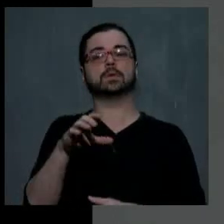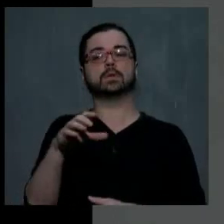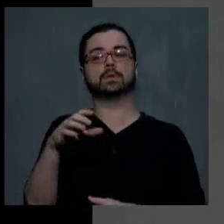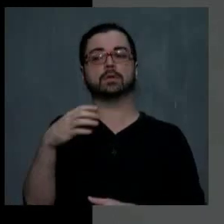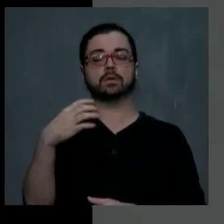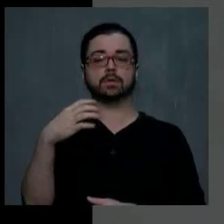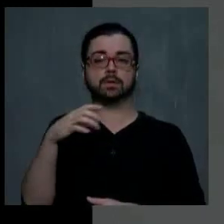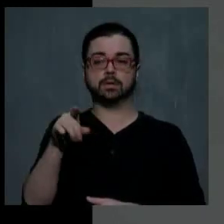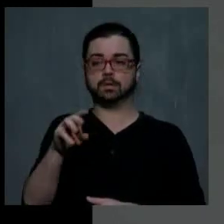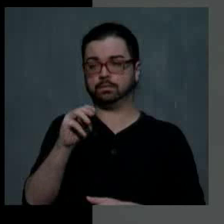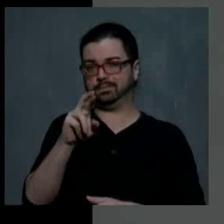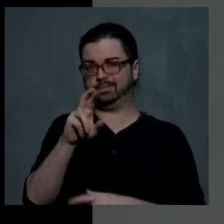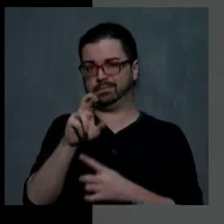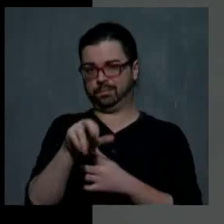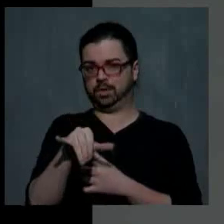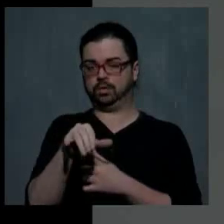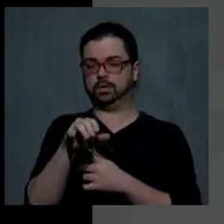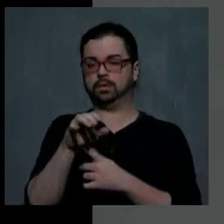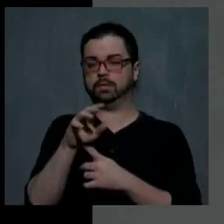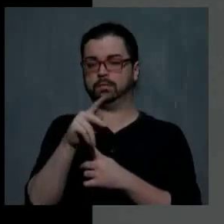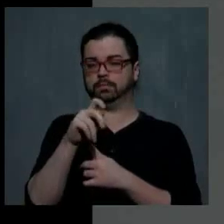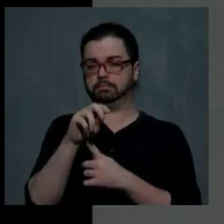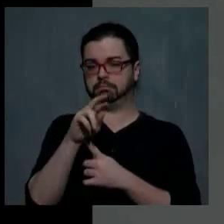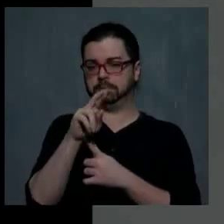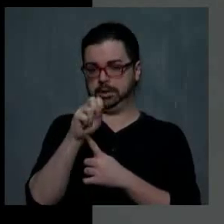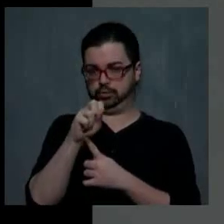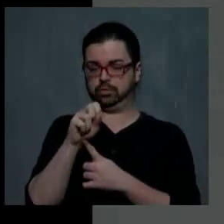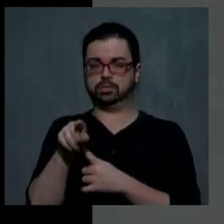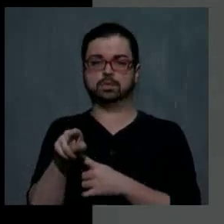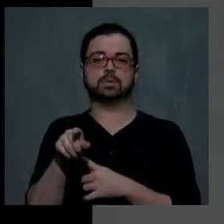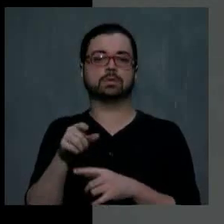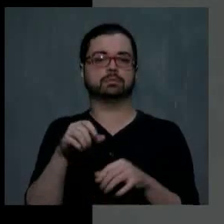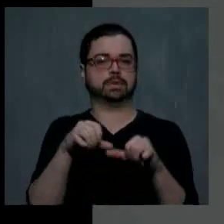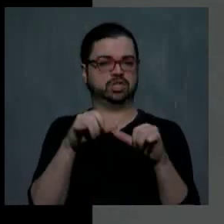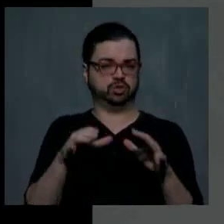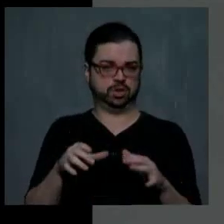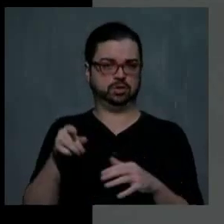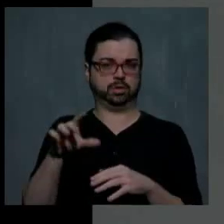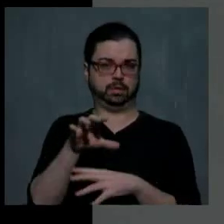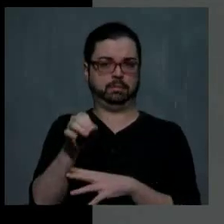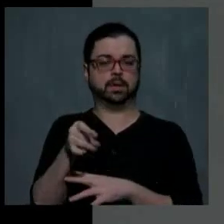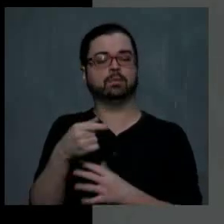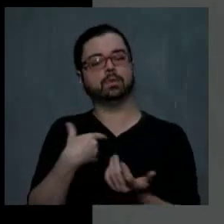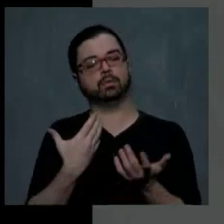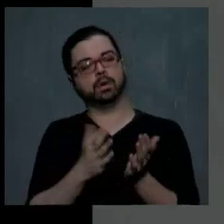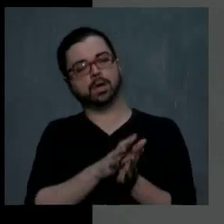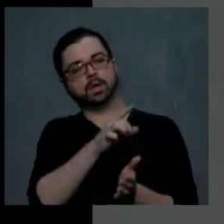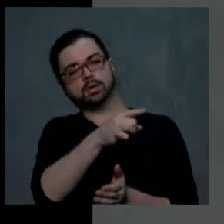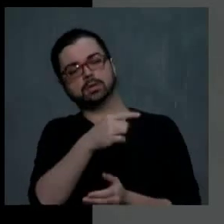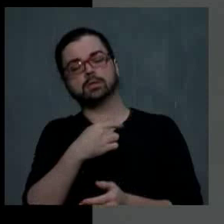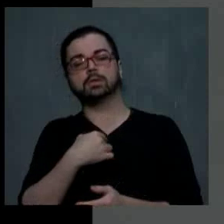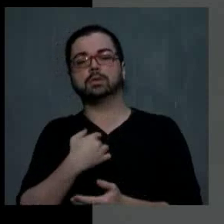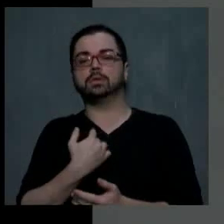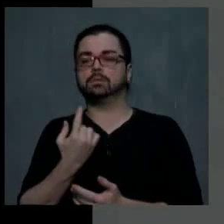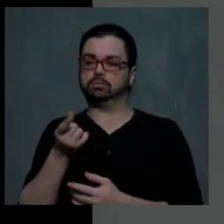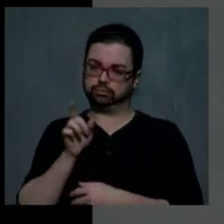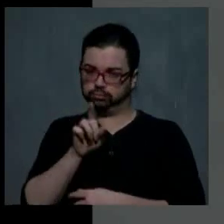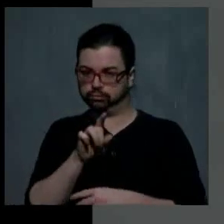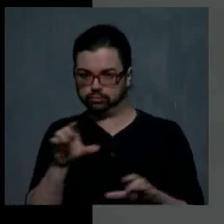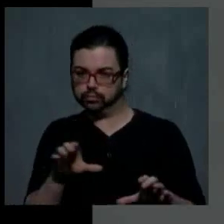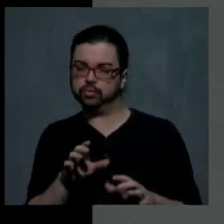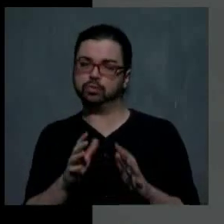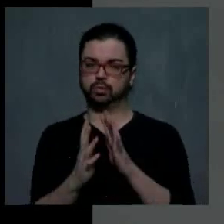Ernie Peters, the Peters and Associates Engineers. We were asked by White Daters to conduct a traffic and